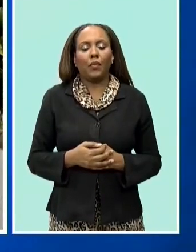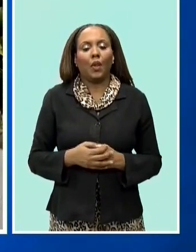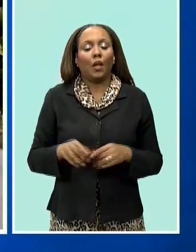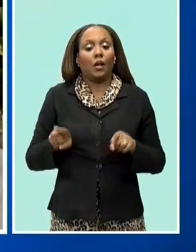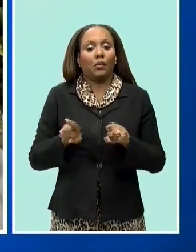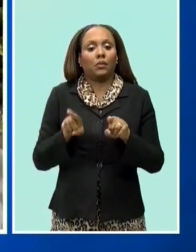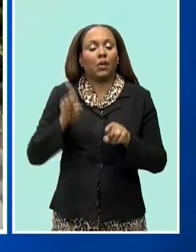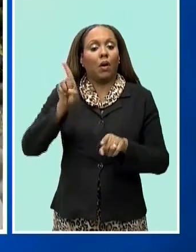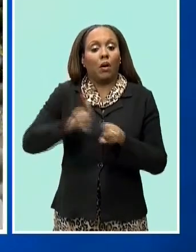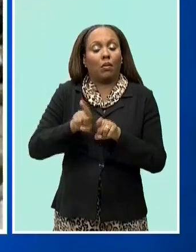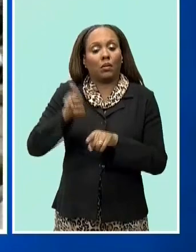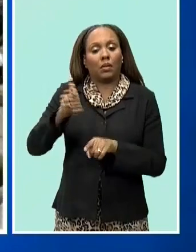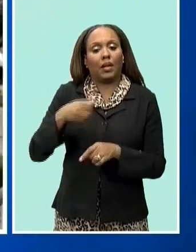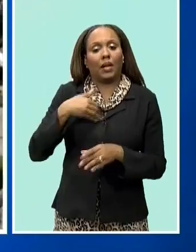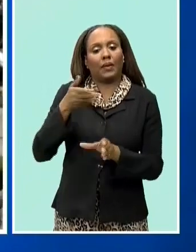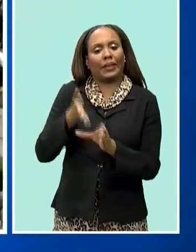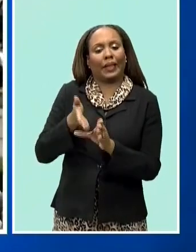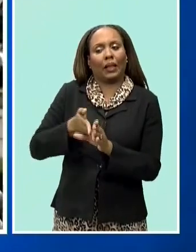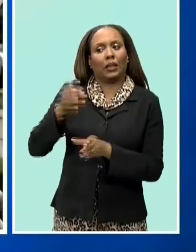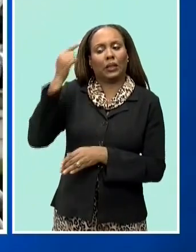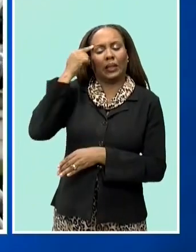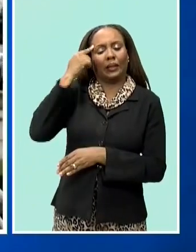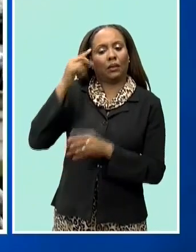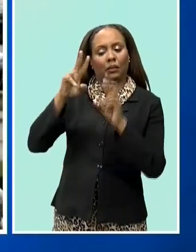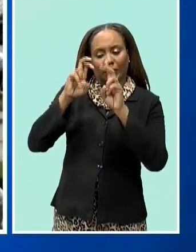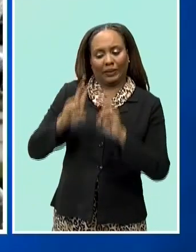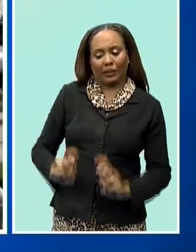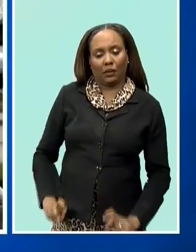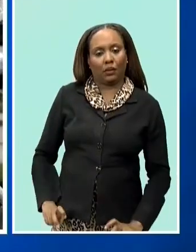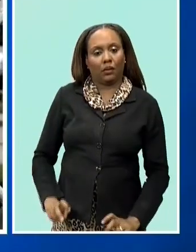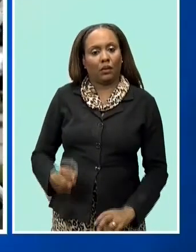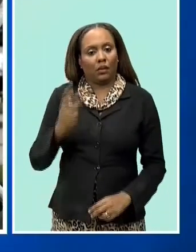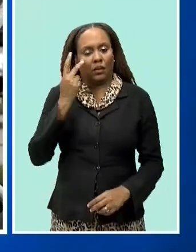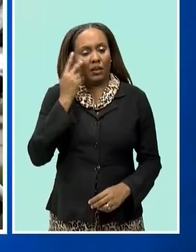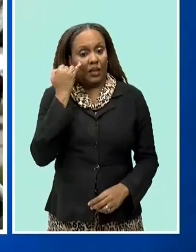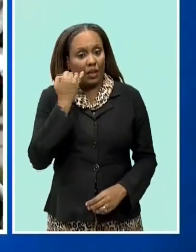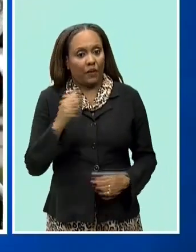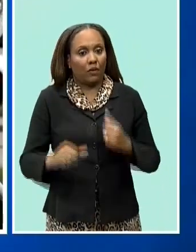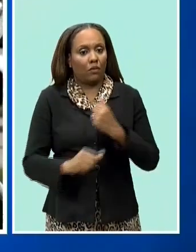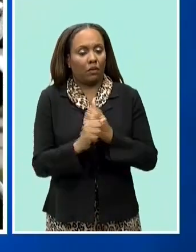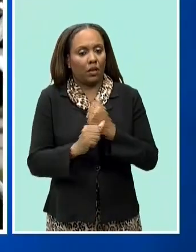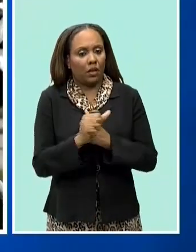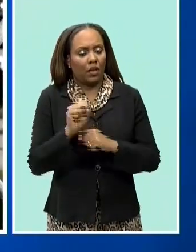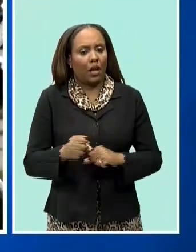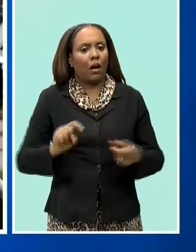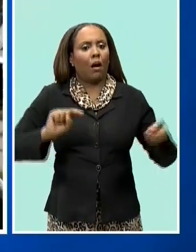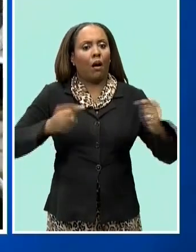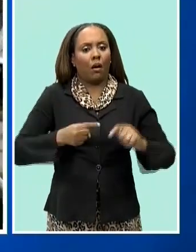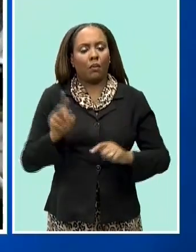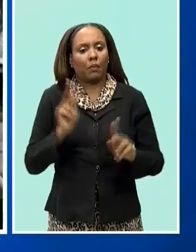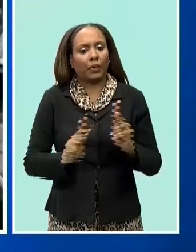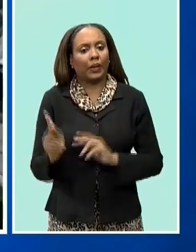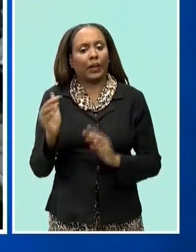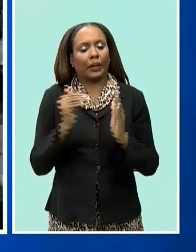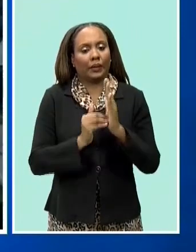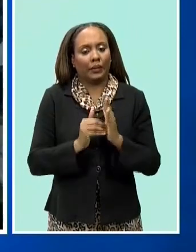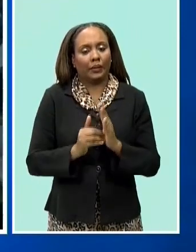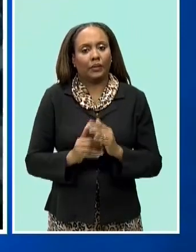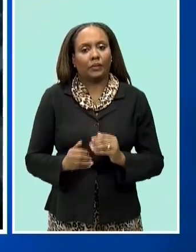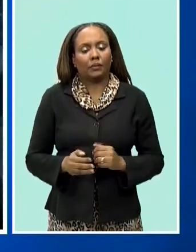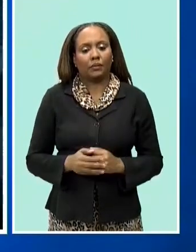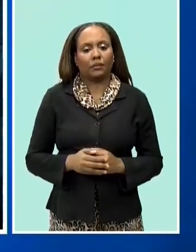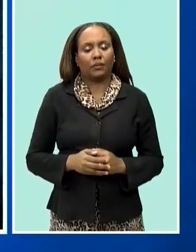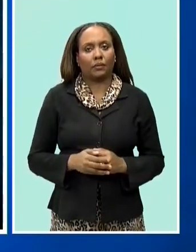psychological assessment done by the Department of Corrections determines a significant risk of reoffending or harm. The release of Junius Keynes,